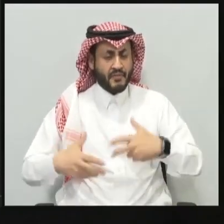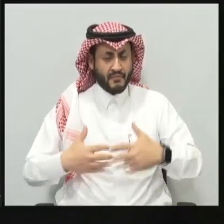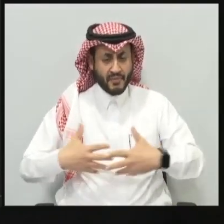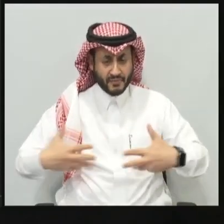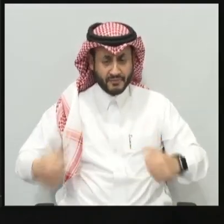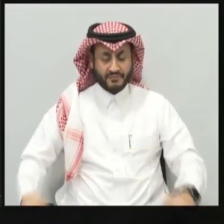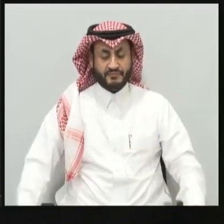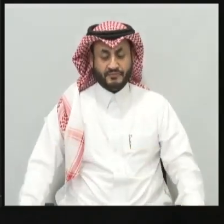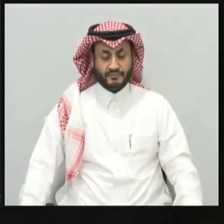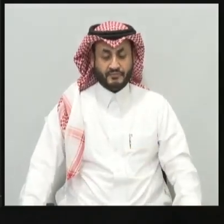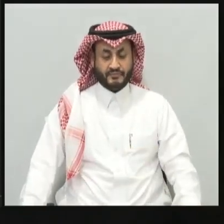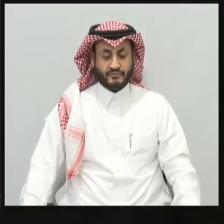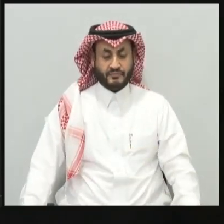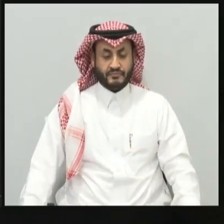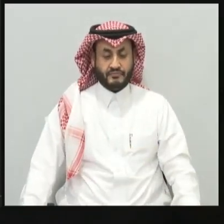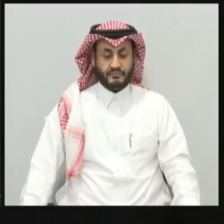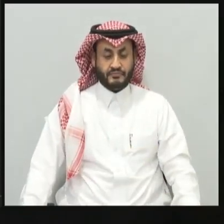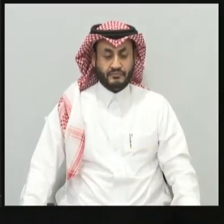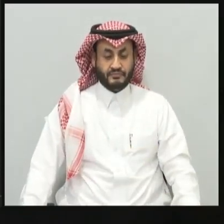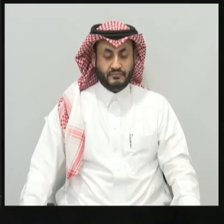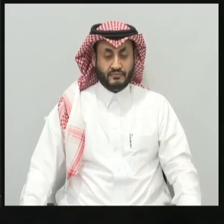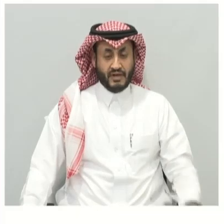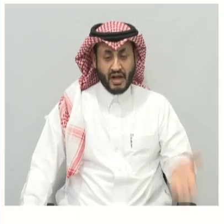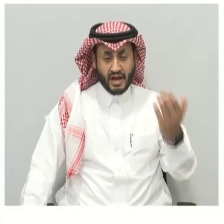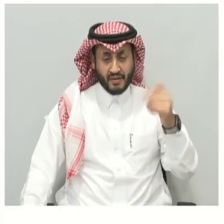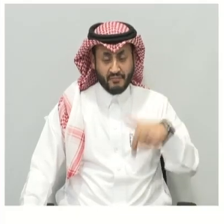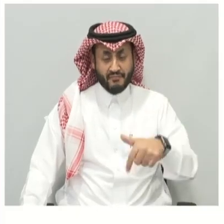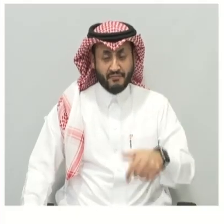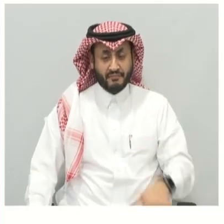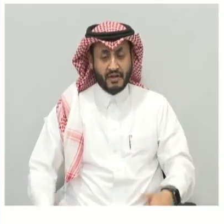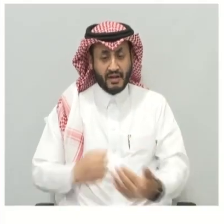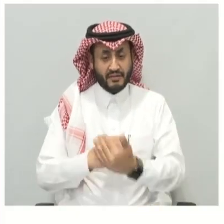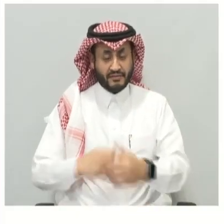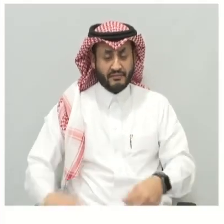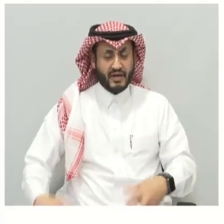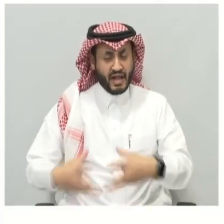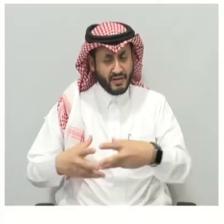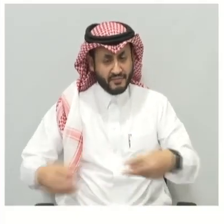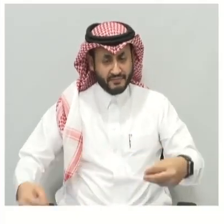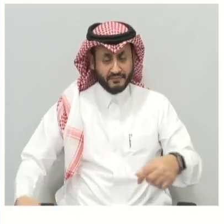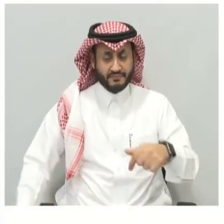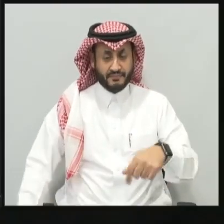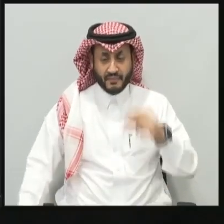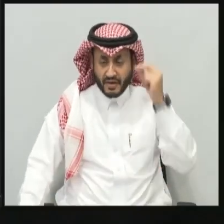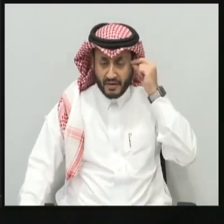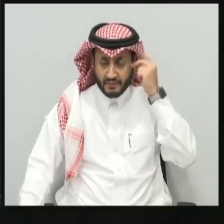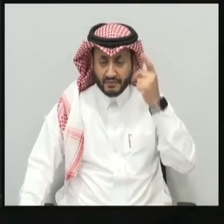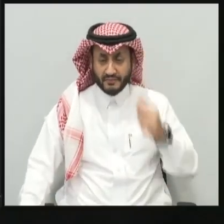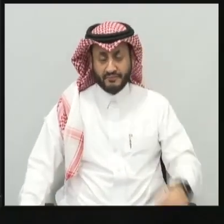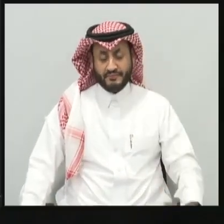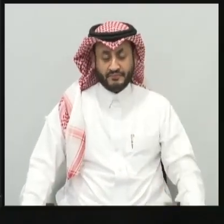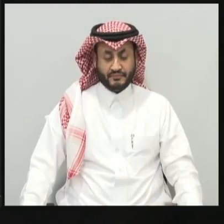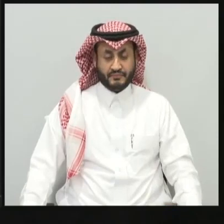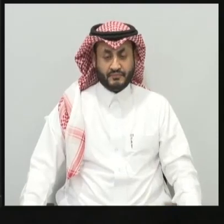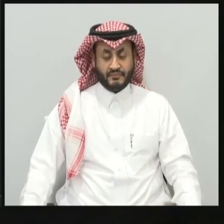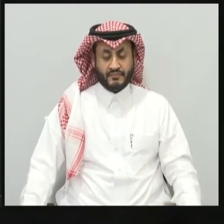interesting exercises as well. Back to our lesson today, we hope that at the end of our lesson today, you will be